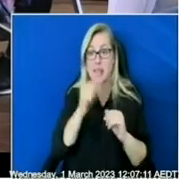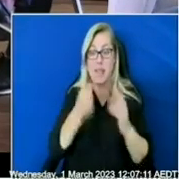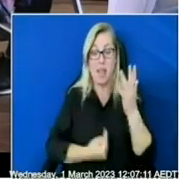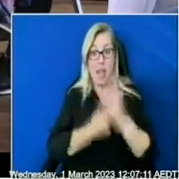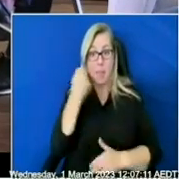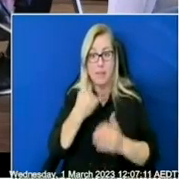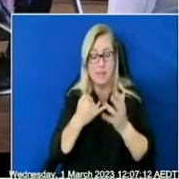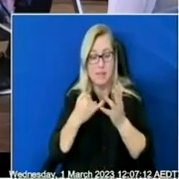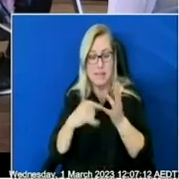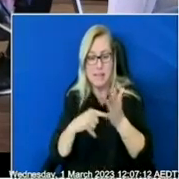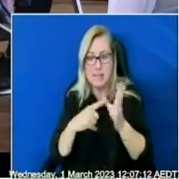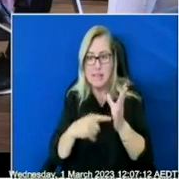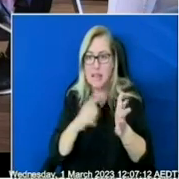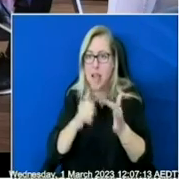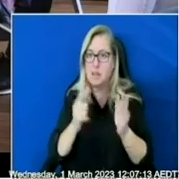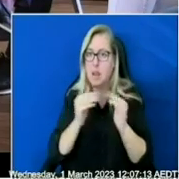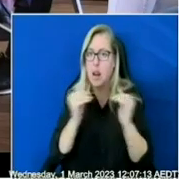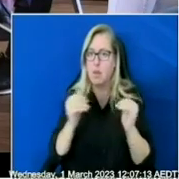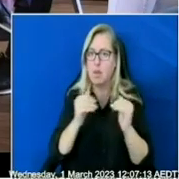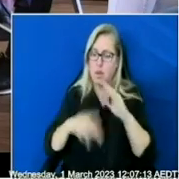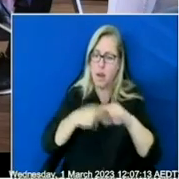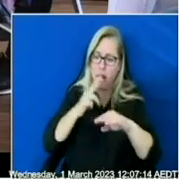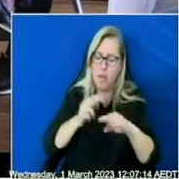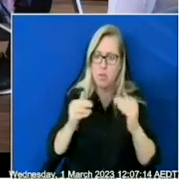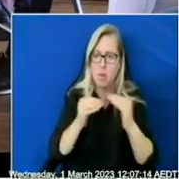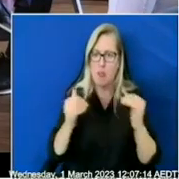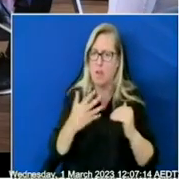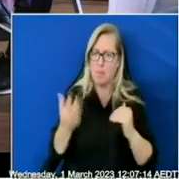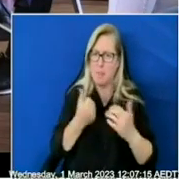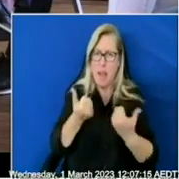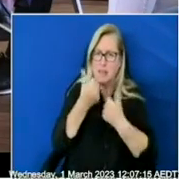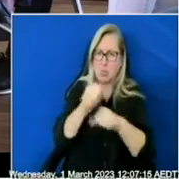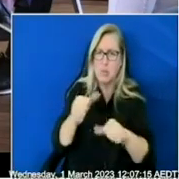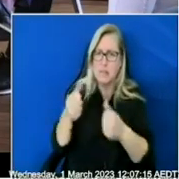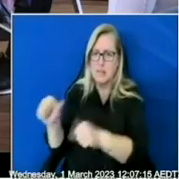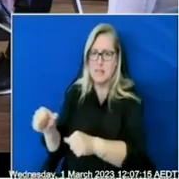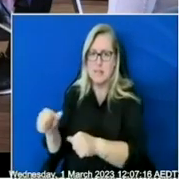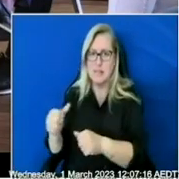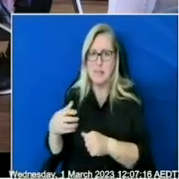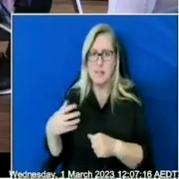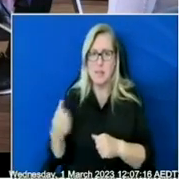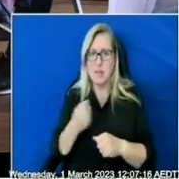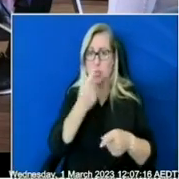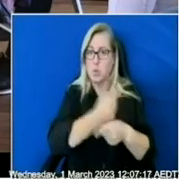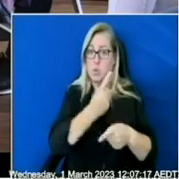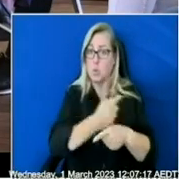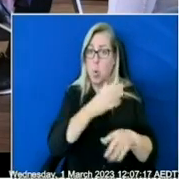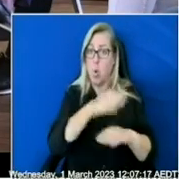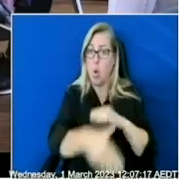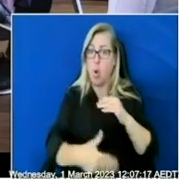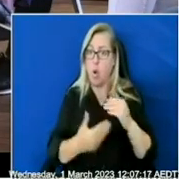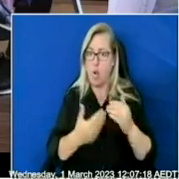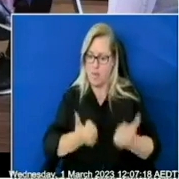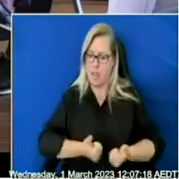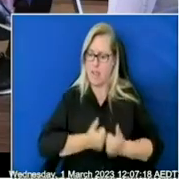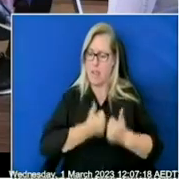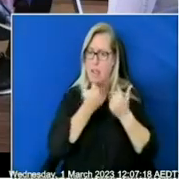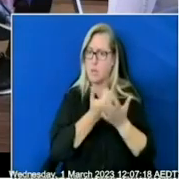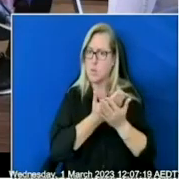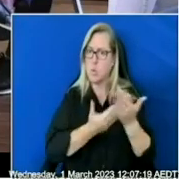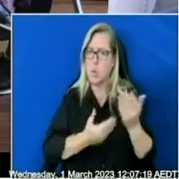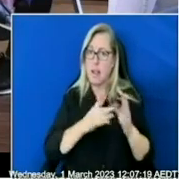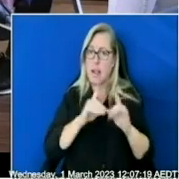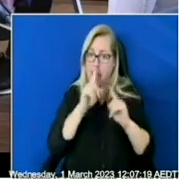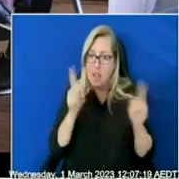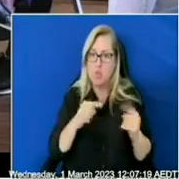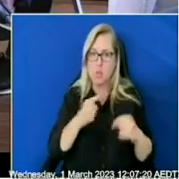protect. We spoke about data sovereignty, didn't we? Mm. You know, our stories. We can't just keep telling our stories so that someone can then just grab